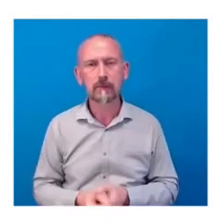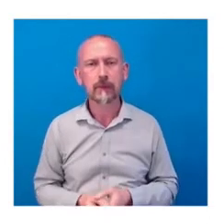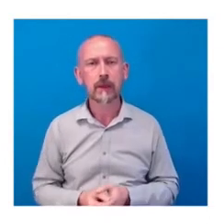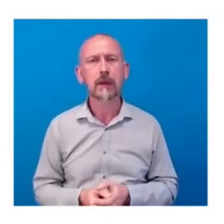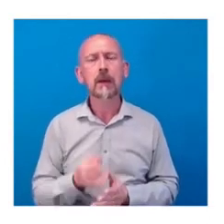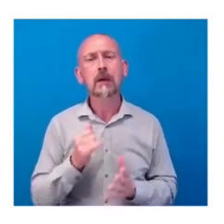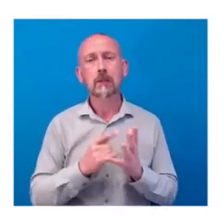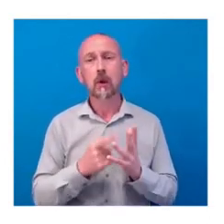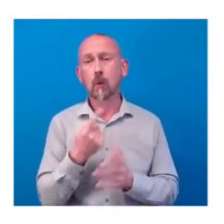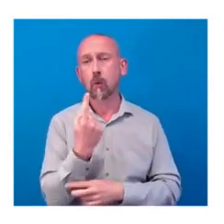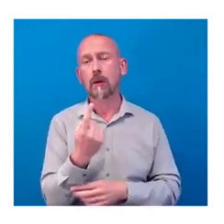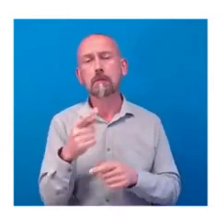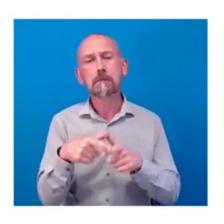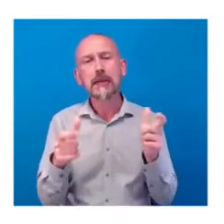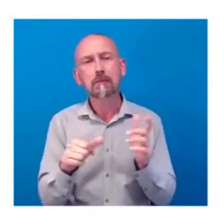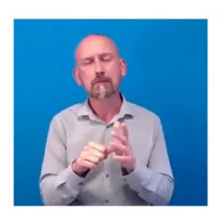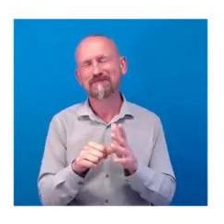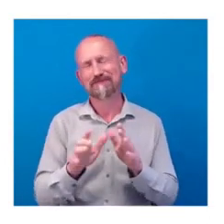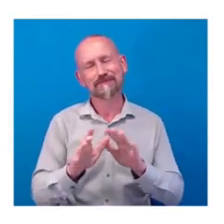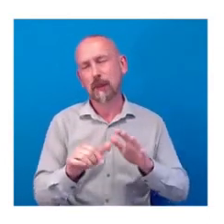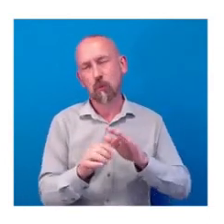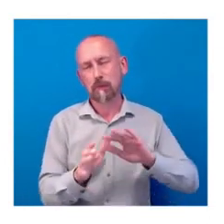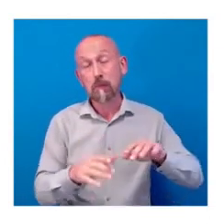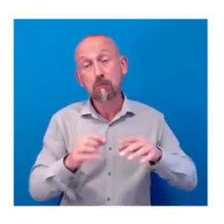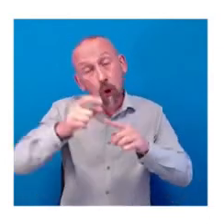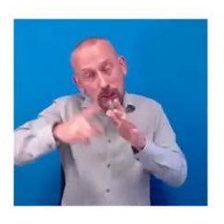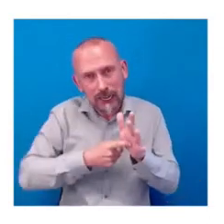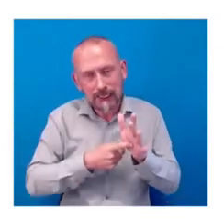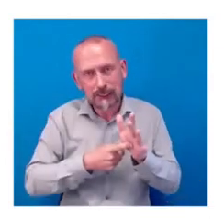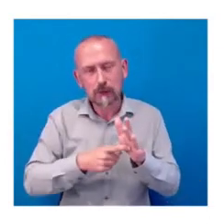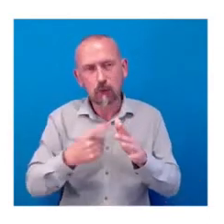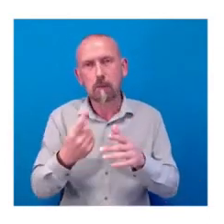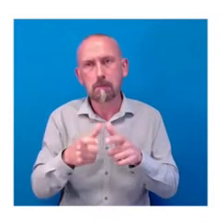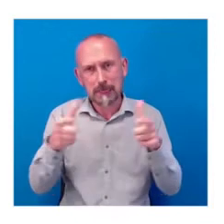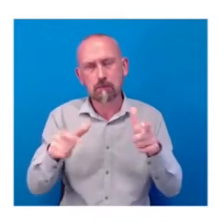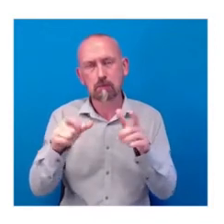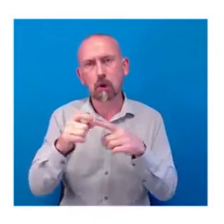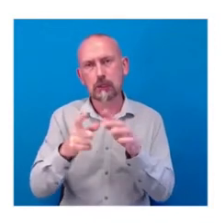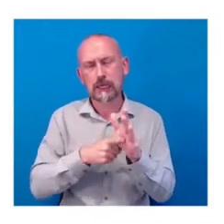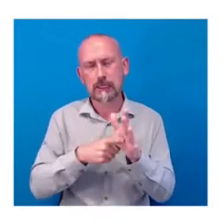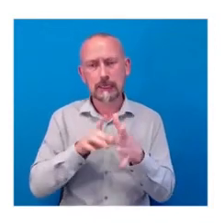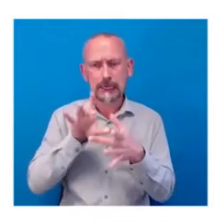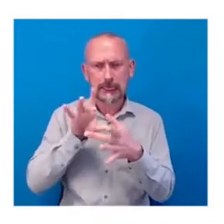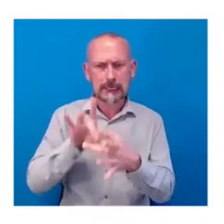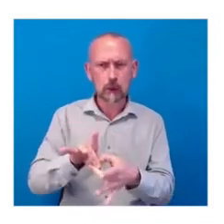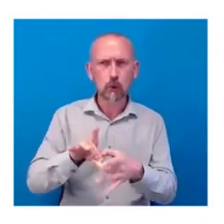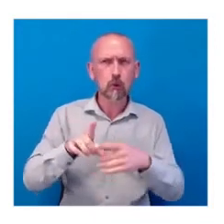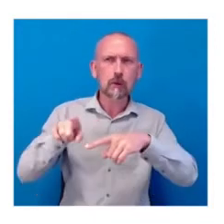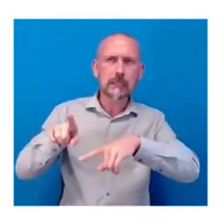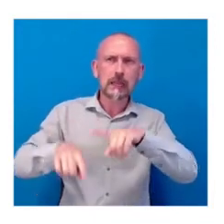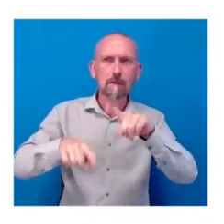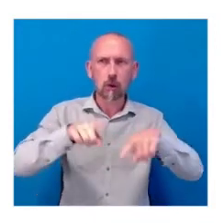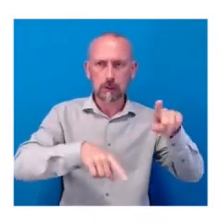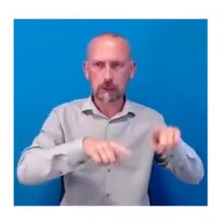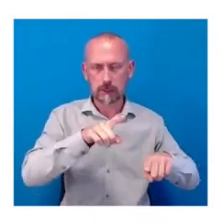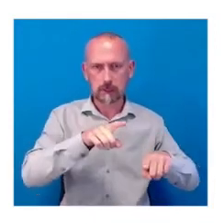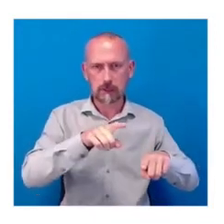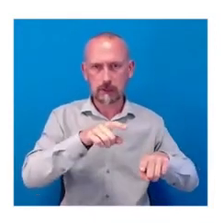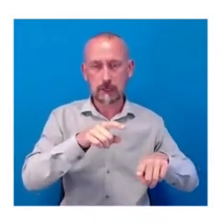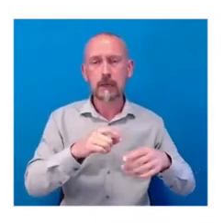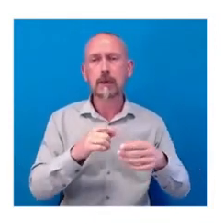projects, sorry, I've run with this group has been about diversity, and specifically how